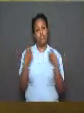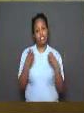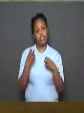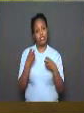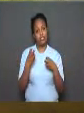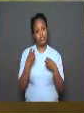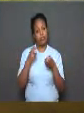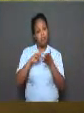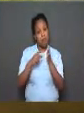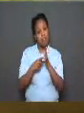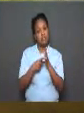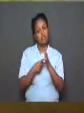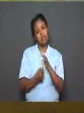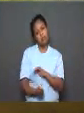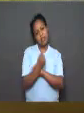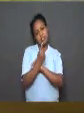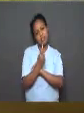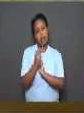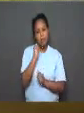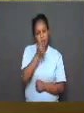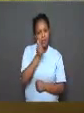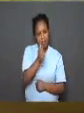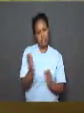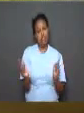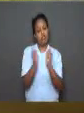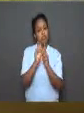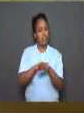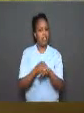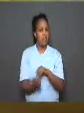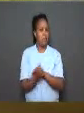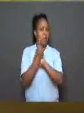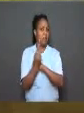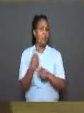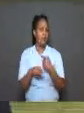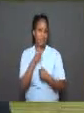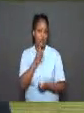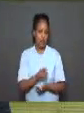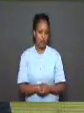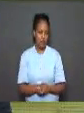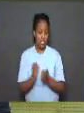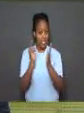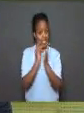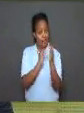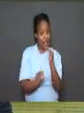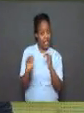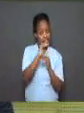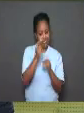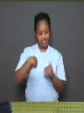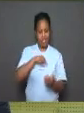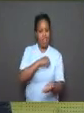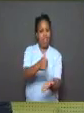Conflict is something that arises in human interaction. Rule of